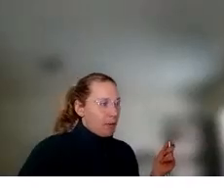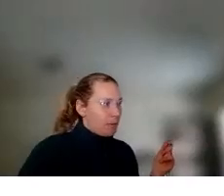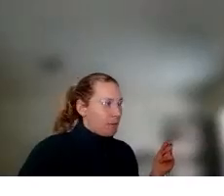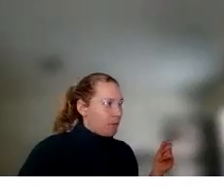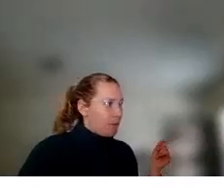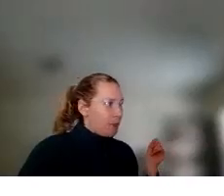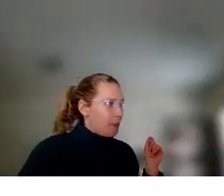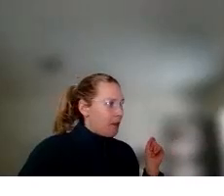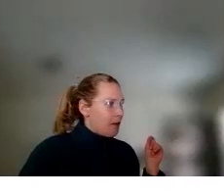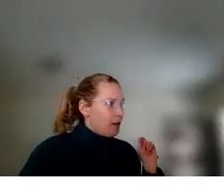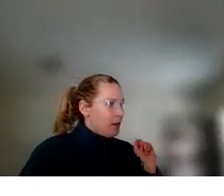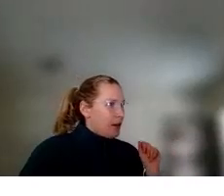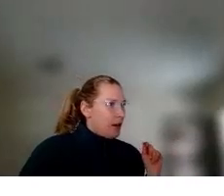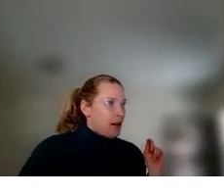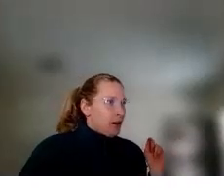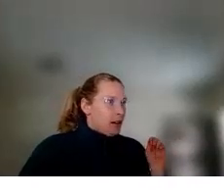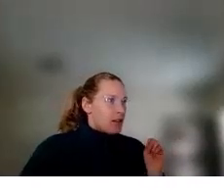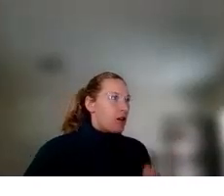Okay.